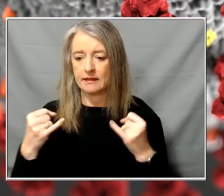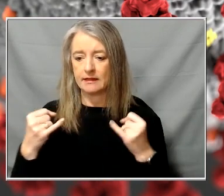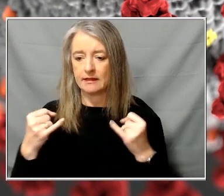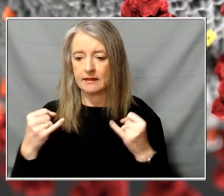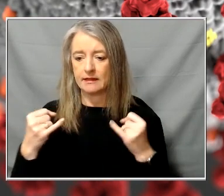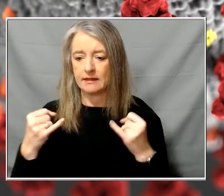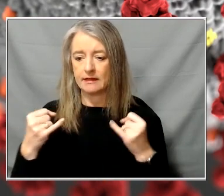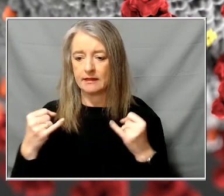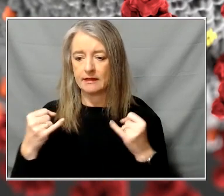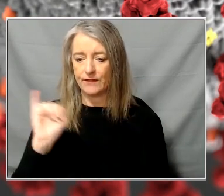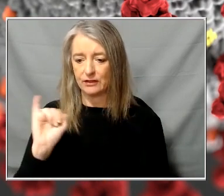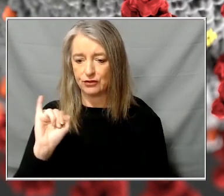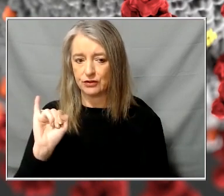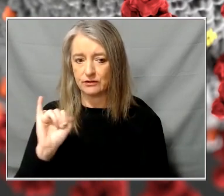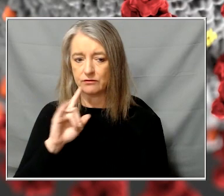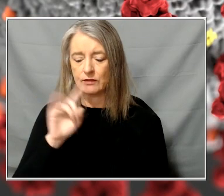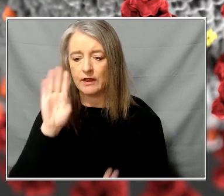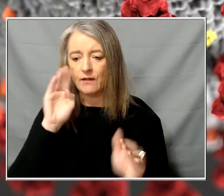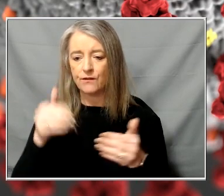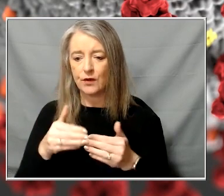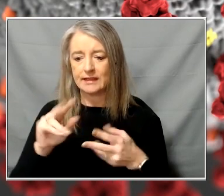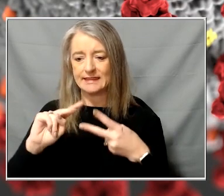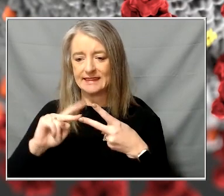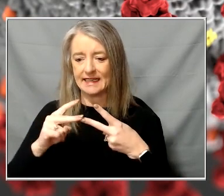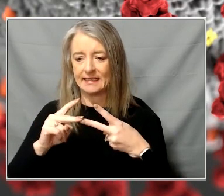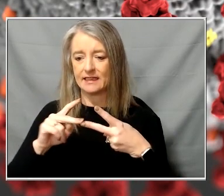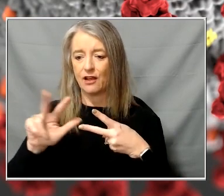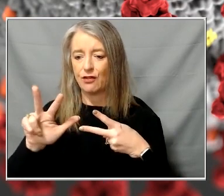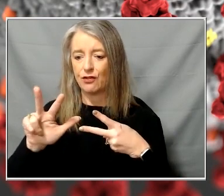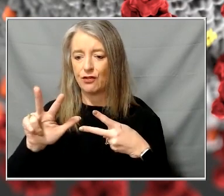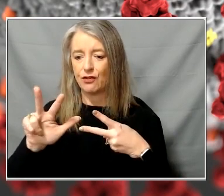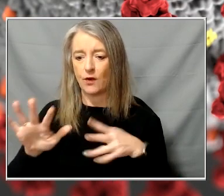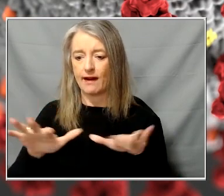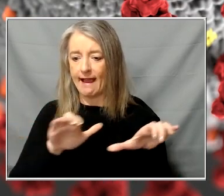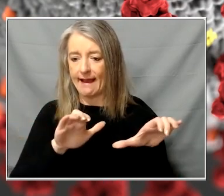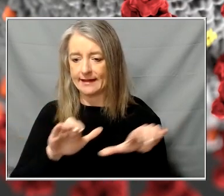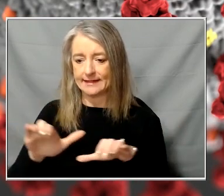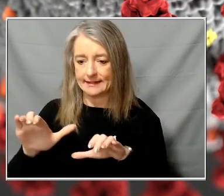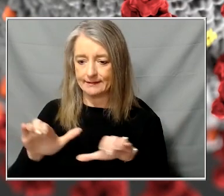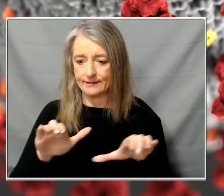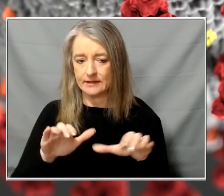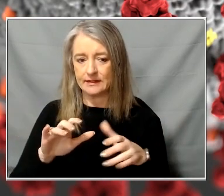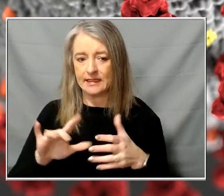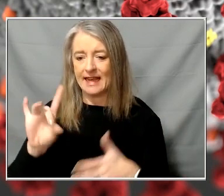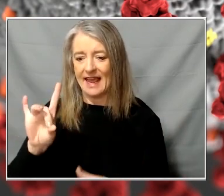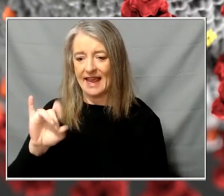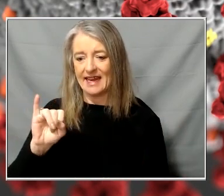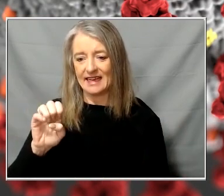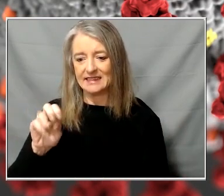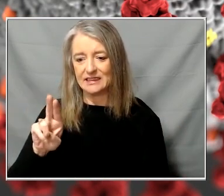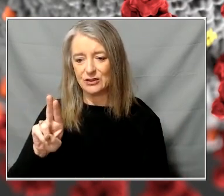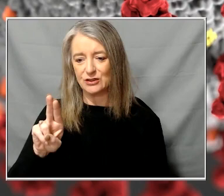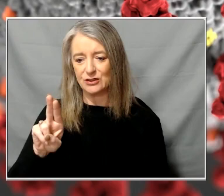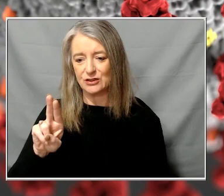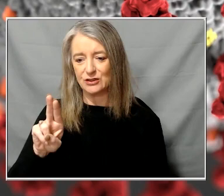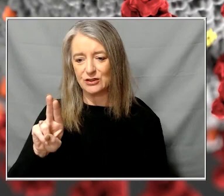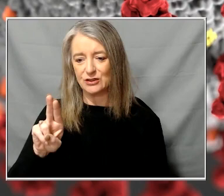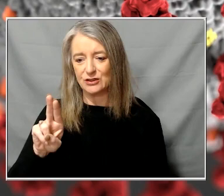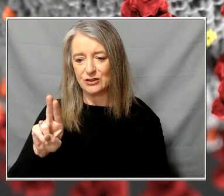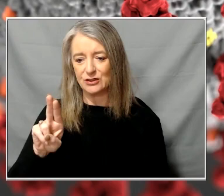our numbers this morning, how are we looking? Yeah, numbers have gone down a little bit from last week as far as the active infections. Right now, again,